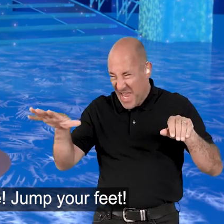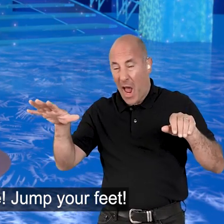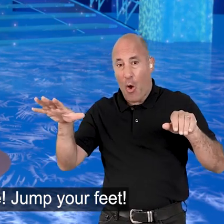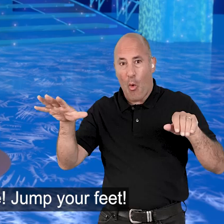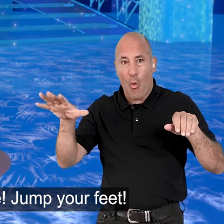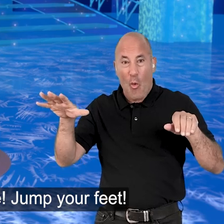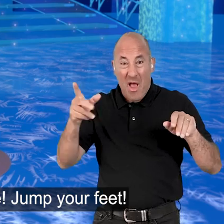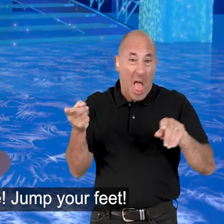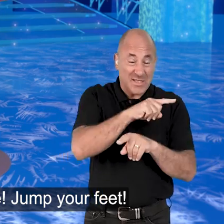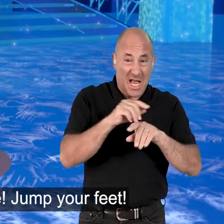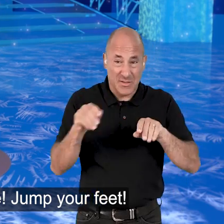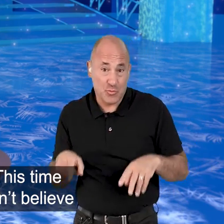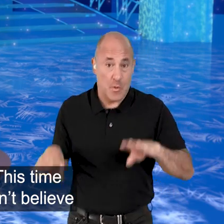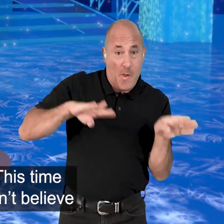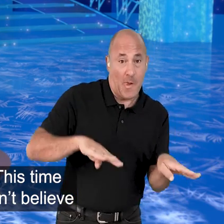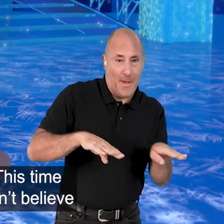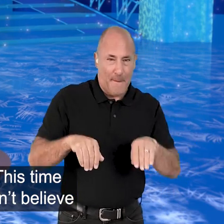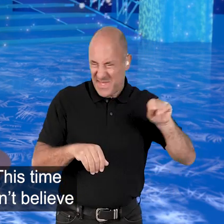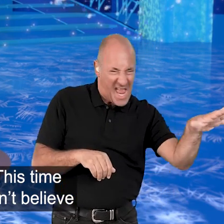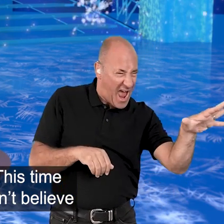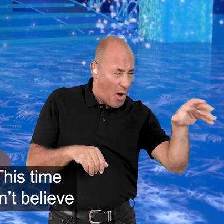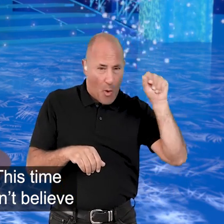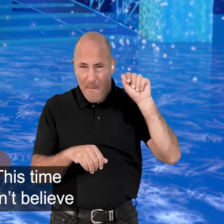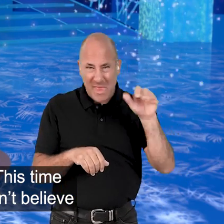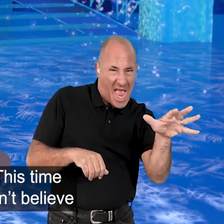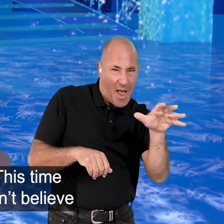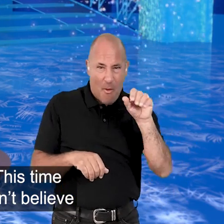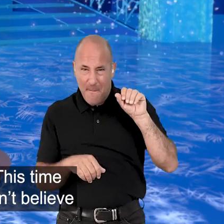Other side, jump your feet.